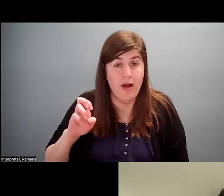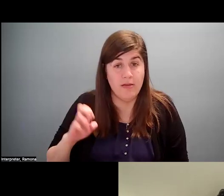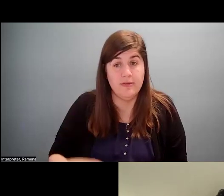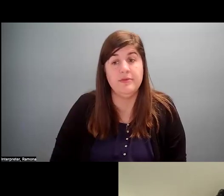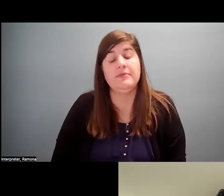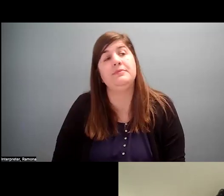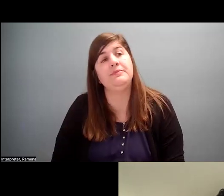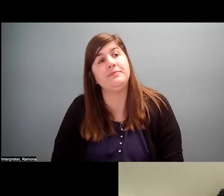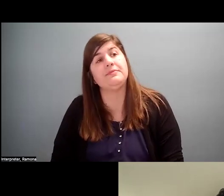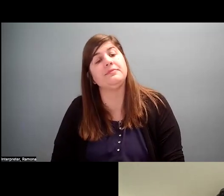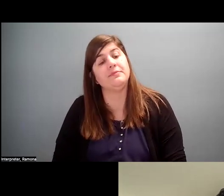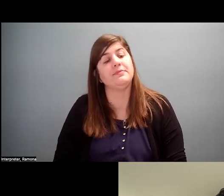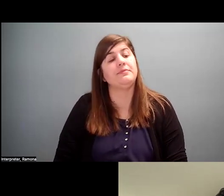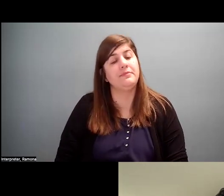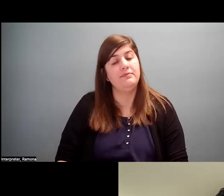Um,